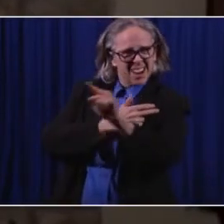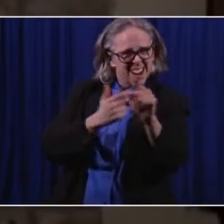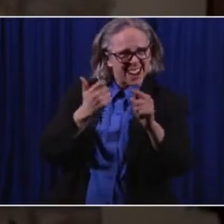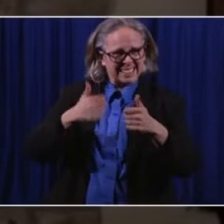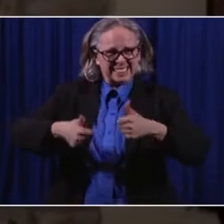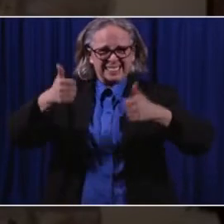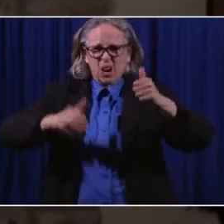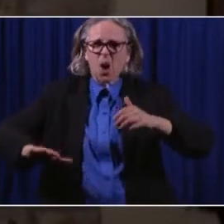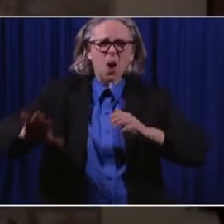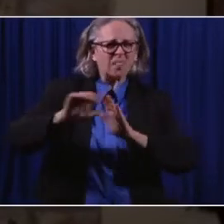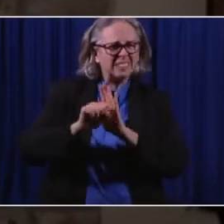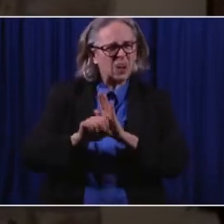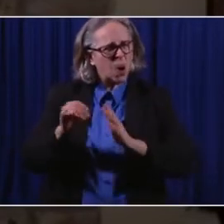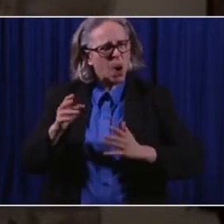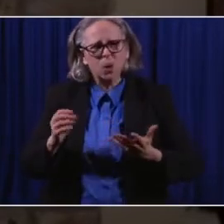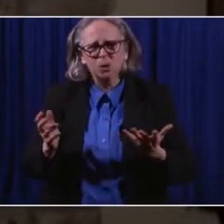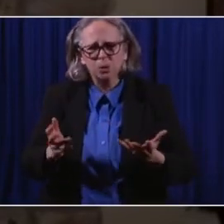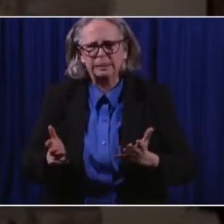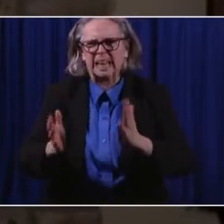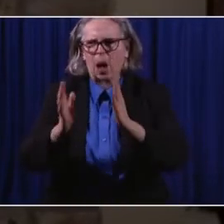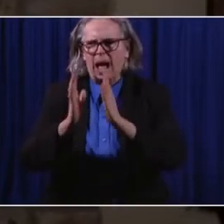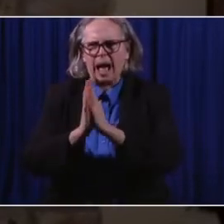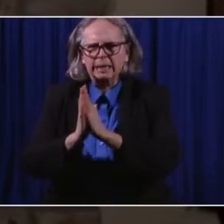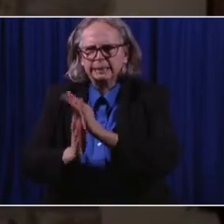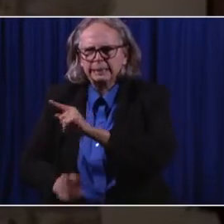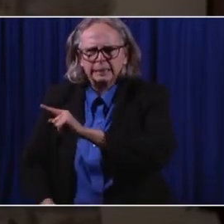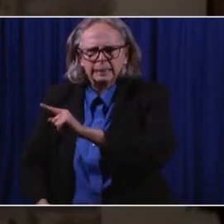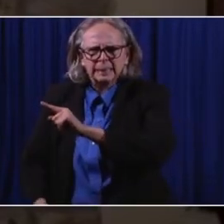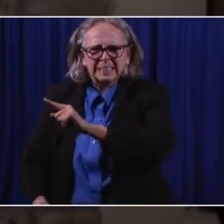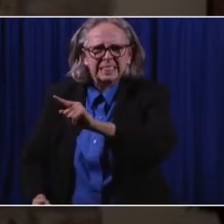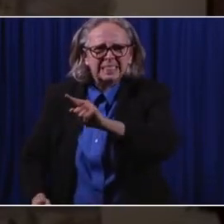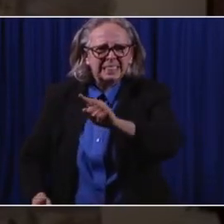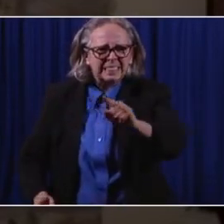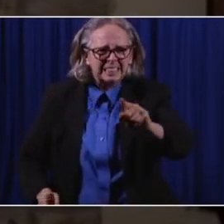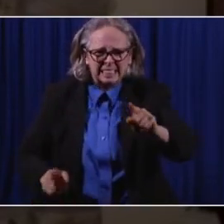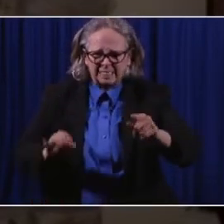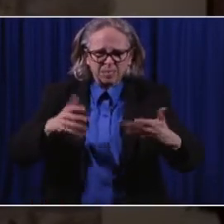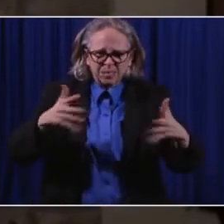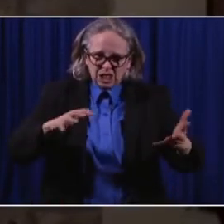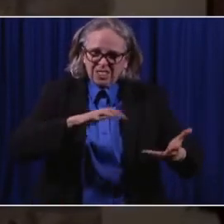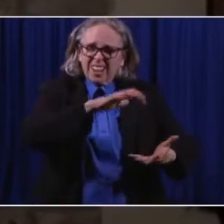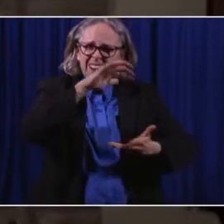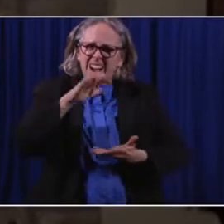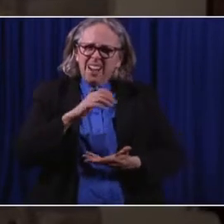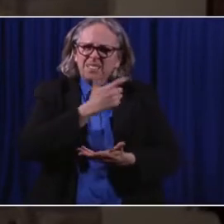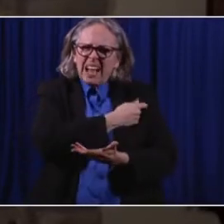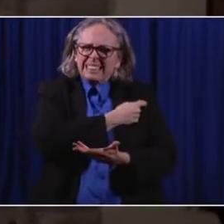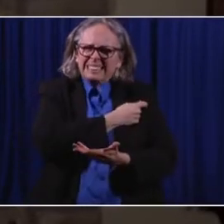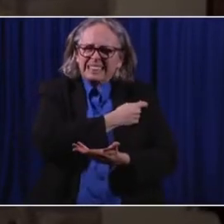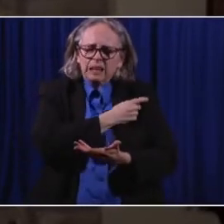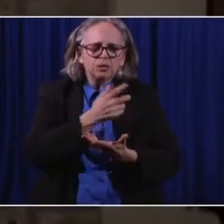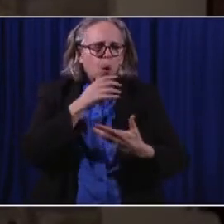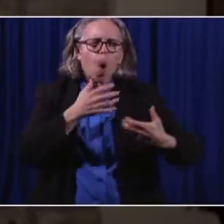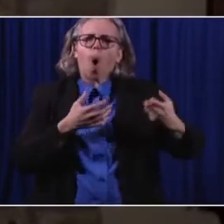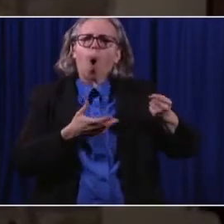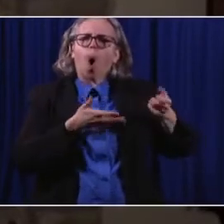when they get the vaccine, to do everything in their power to get that vaccine